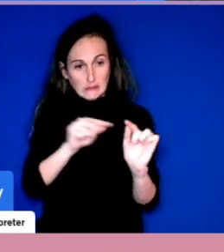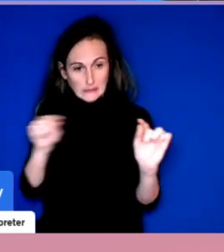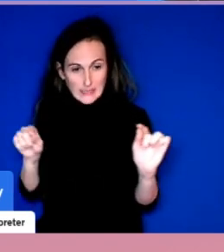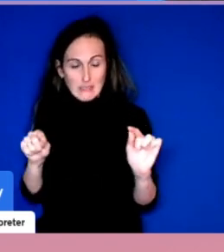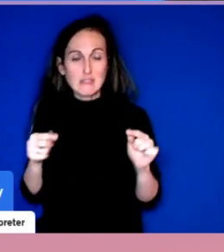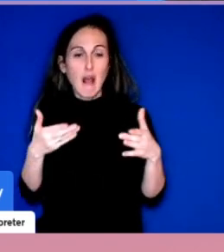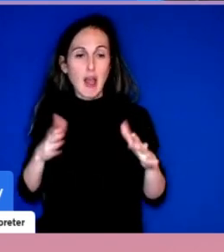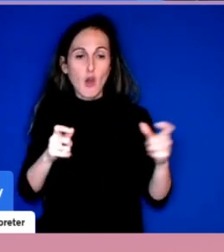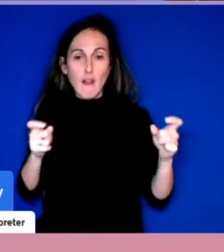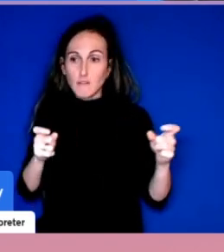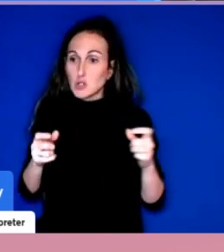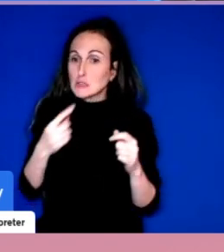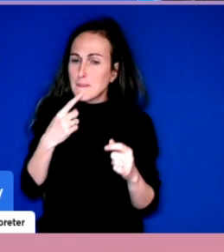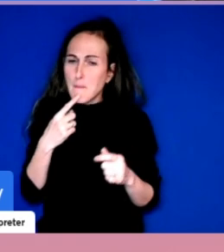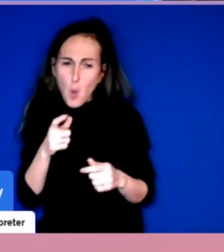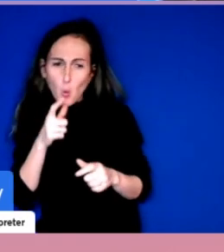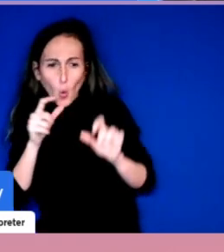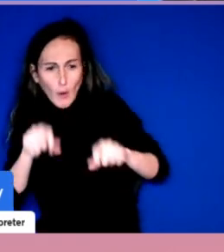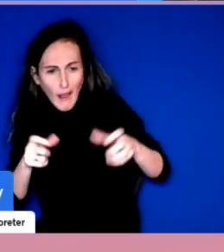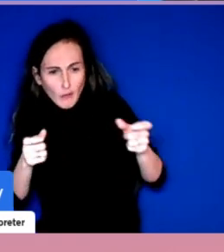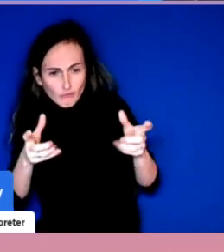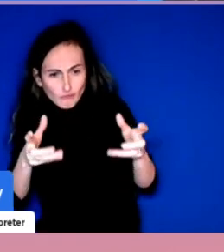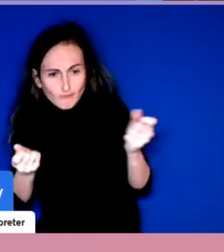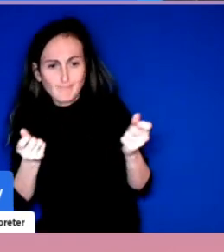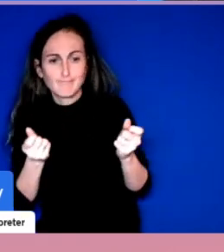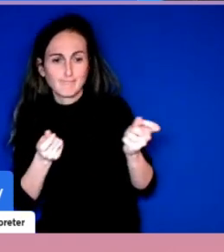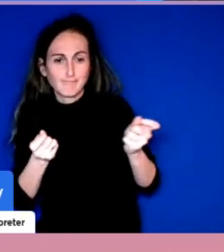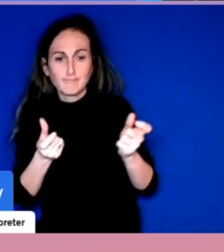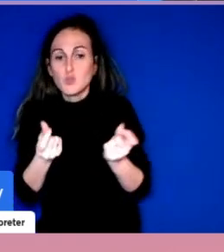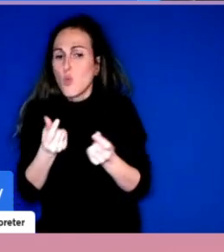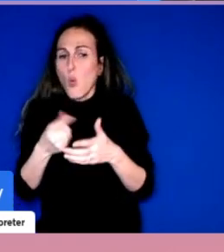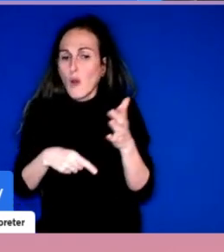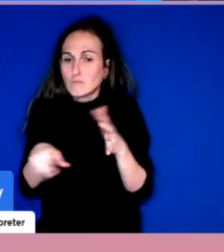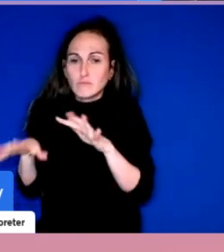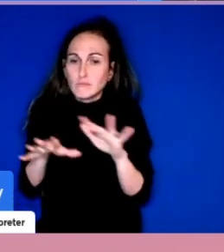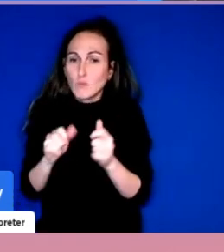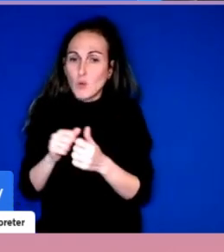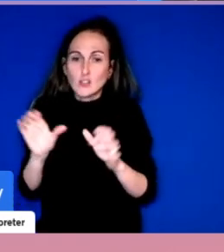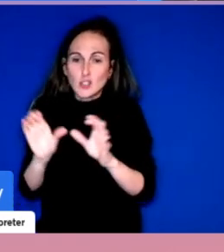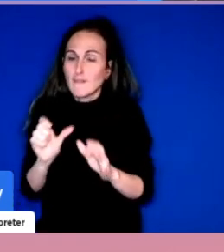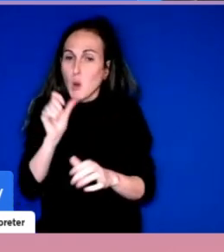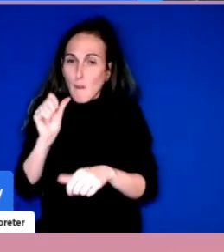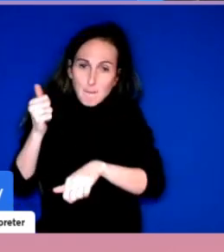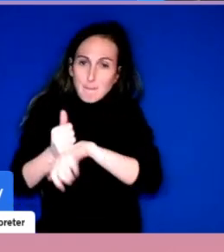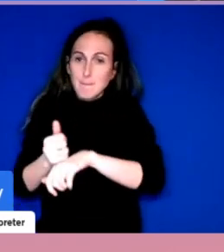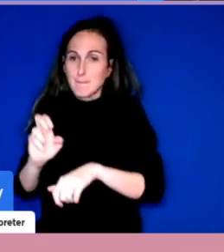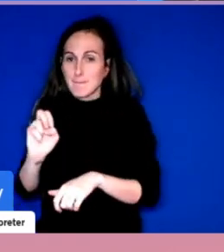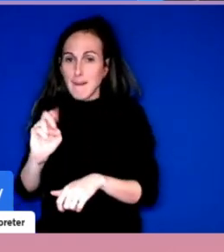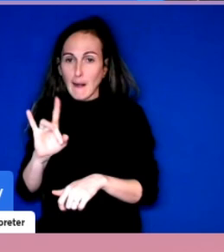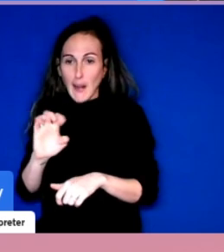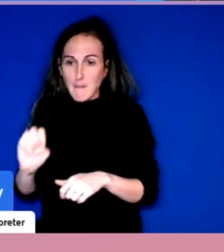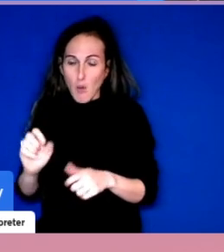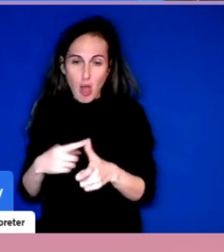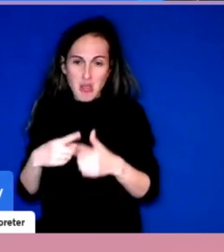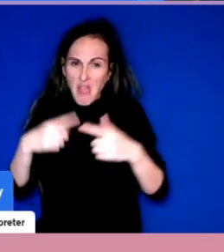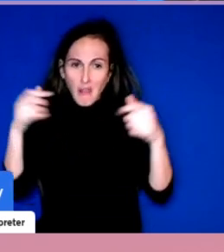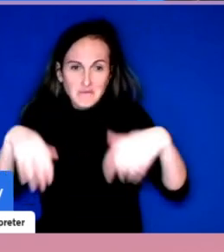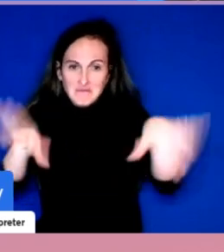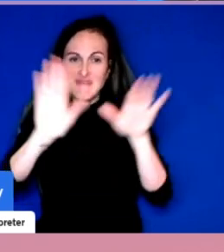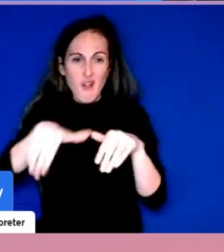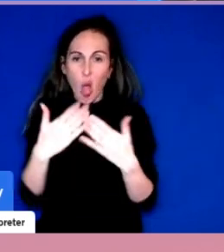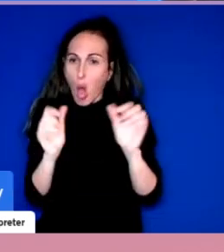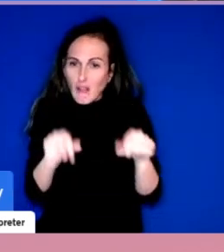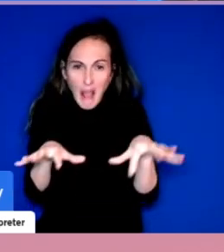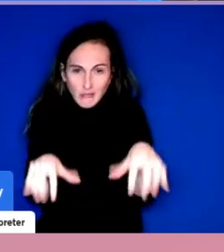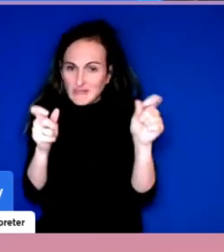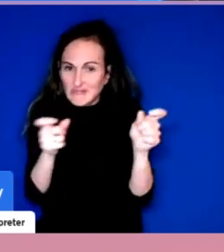governance to say who can do what with those certificates. So it's not sort of enable it and everyone can do everything. You would have an administrative team